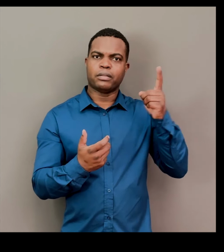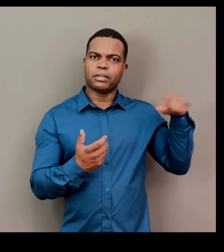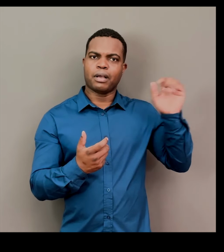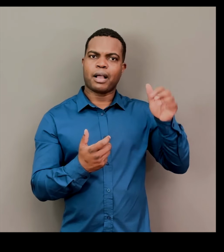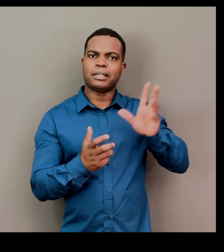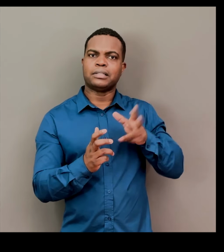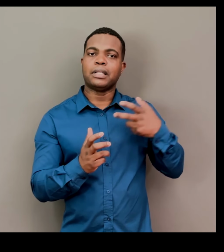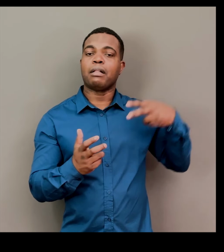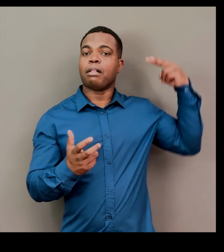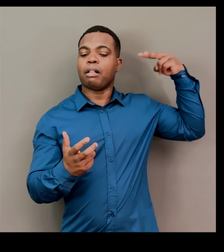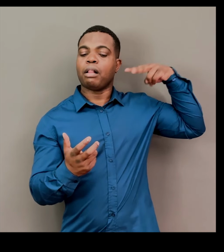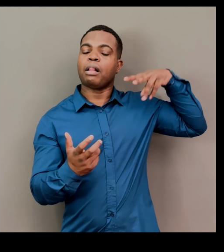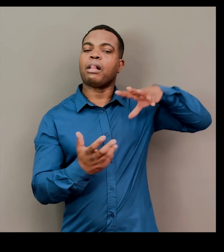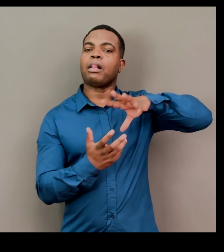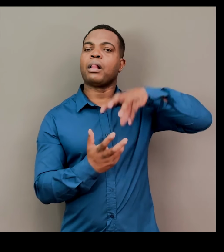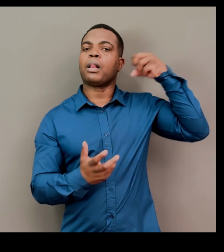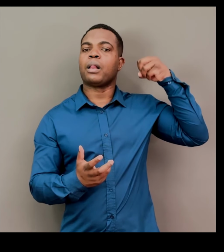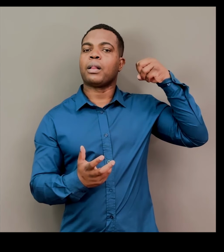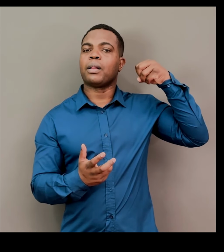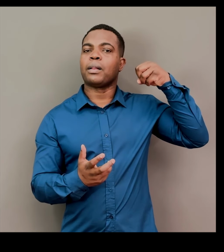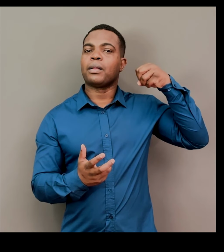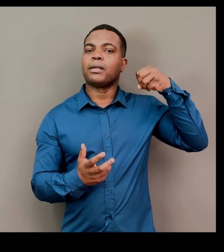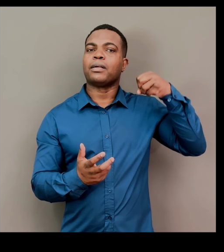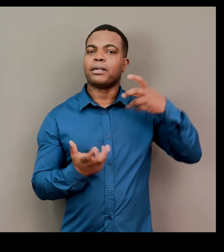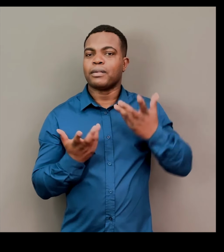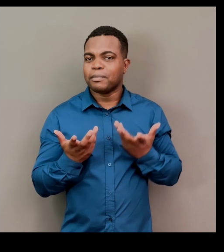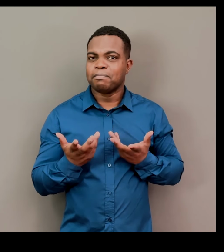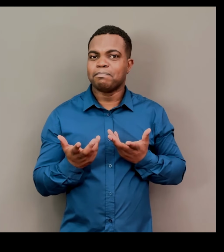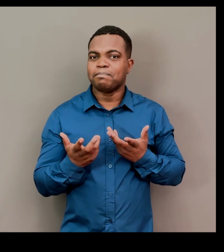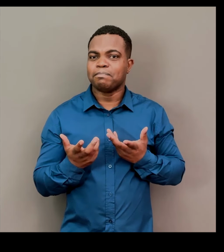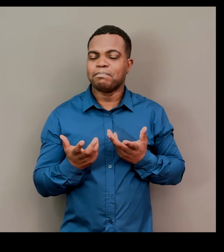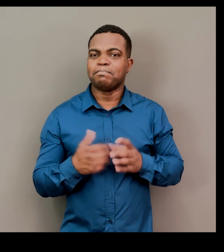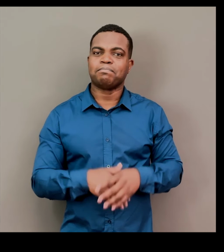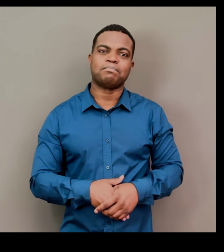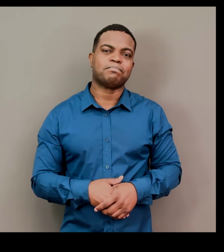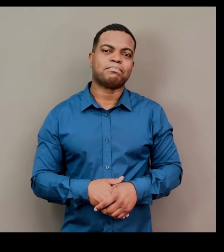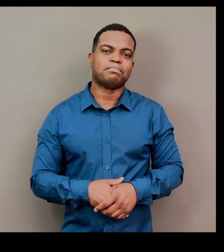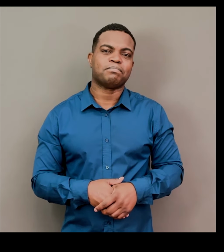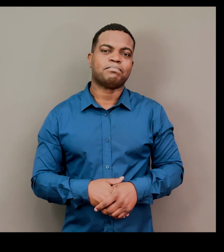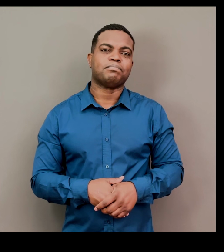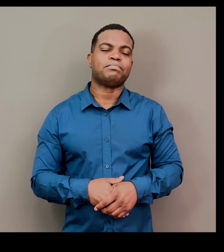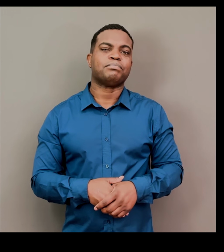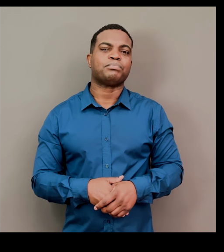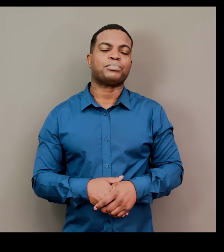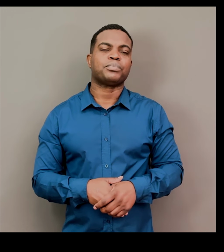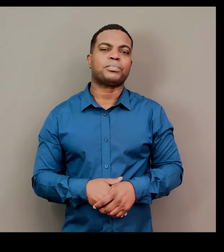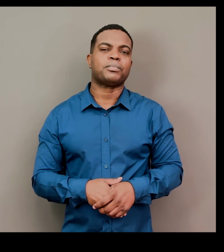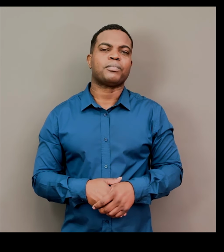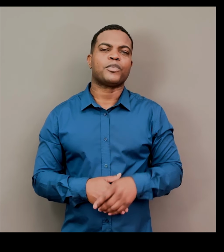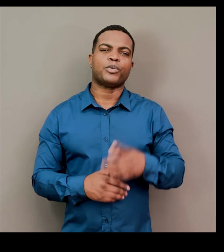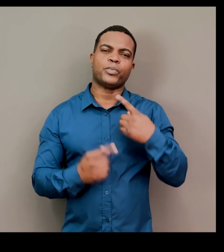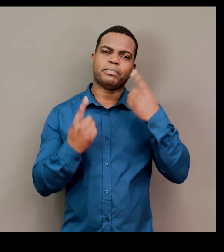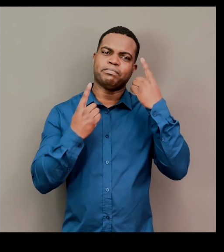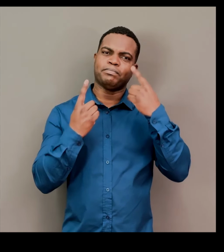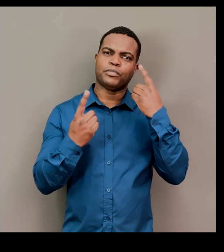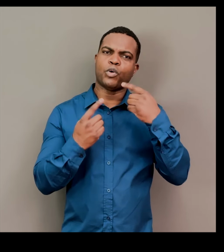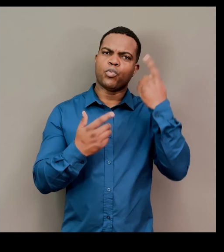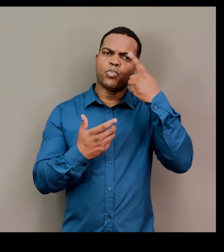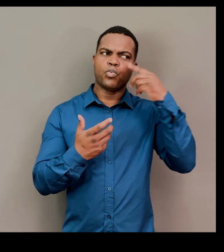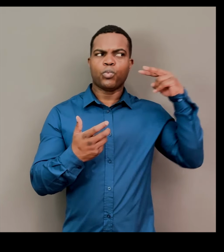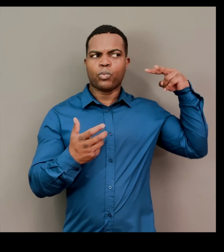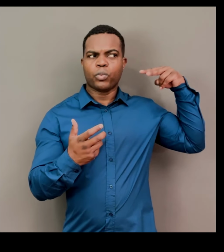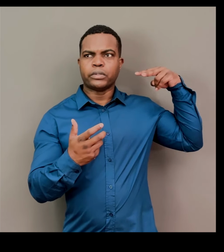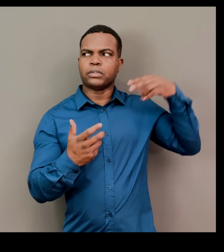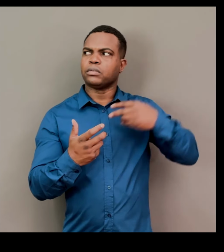theft that is called shoulder surfing, where wandering eyes lurk over your